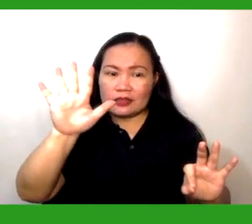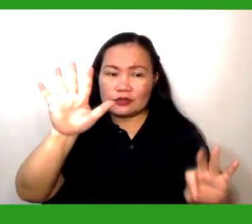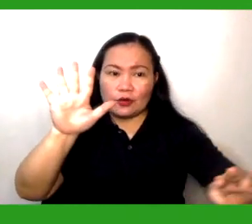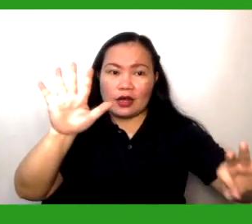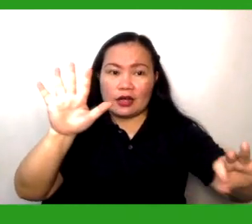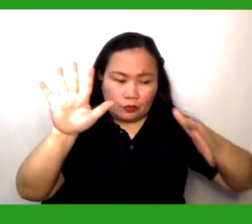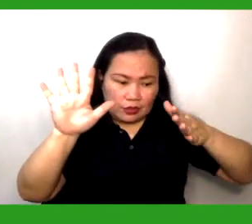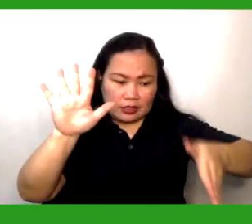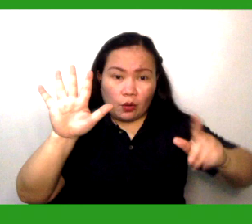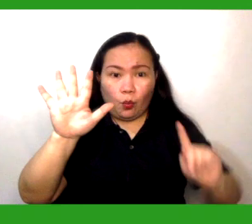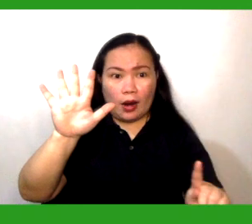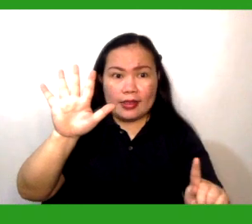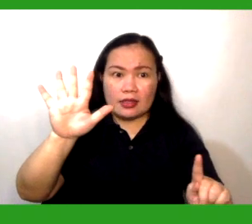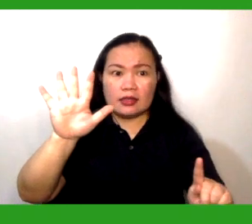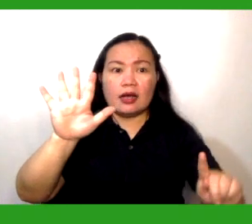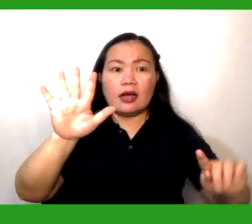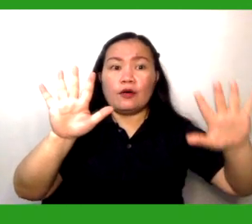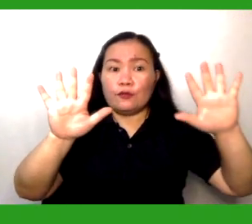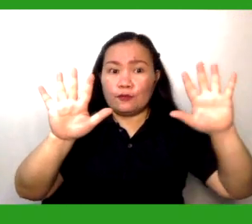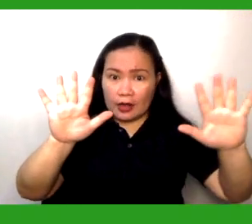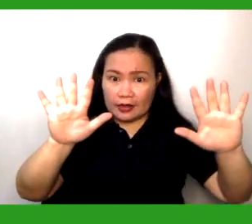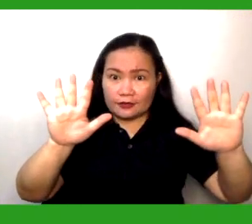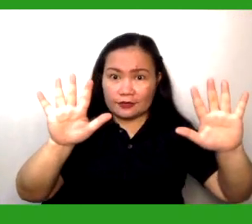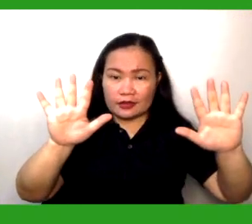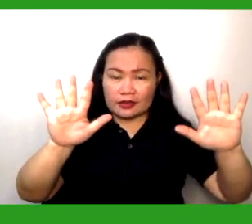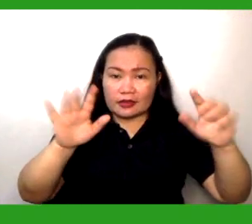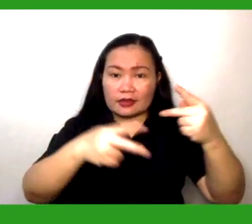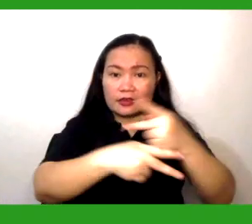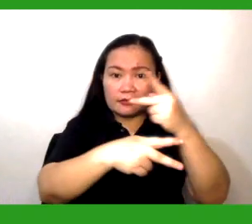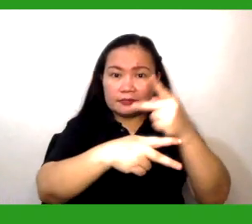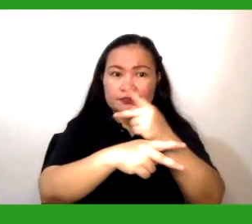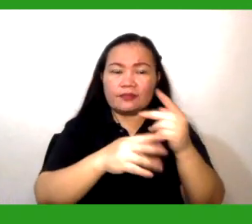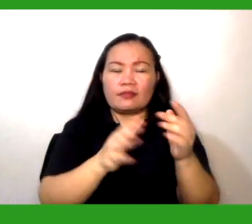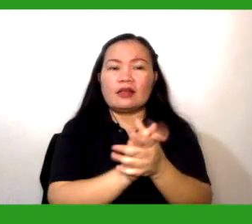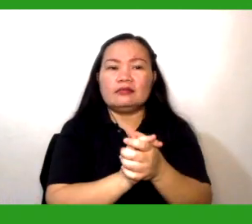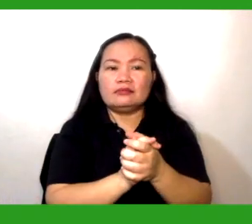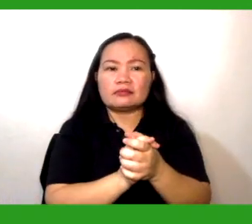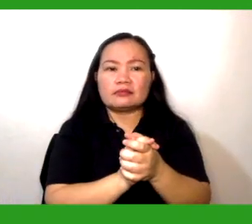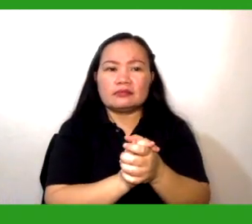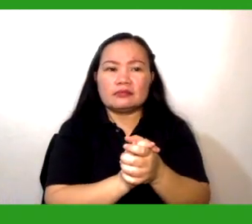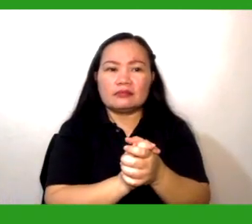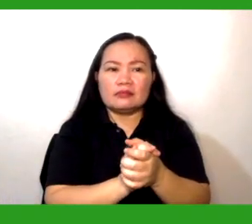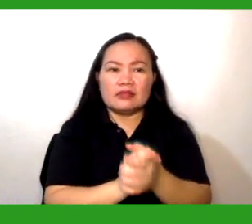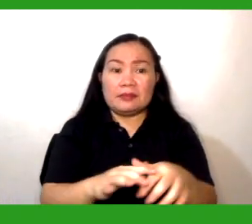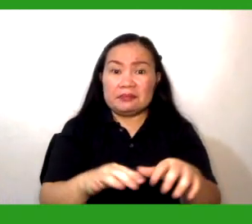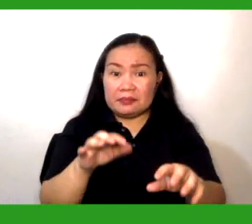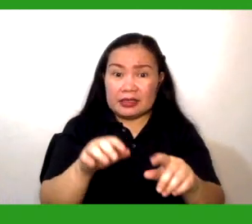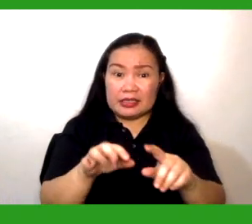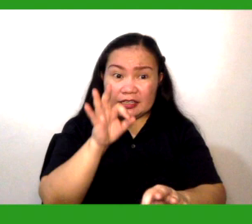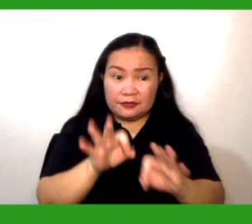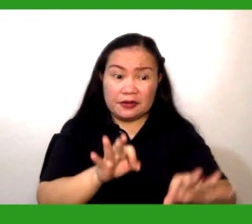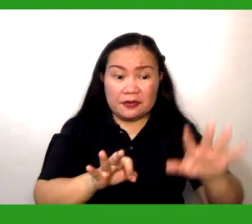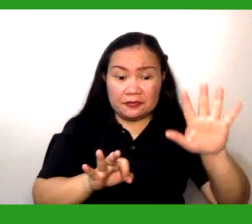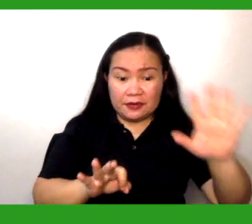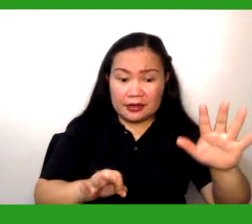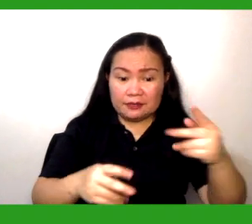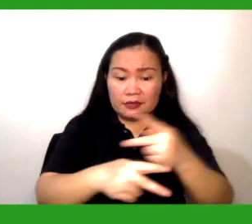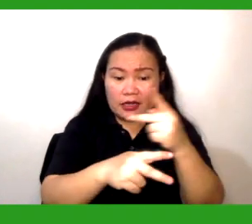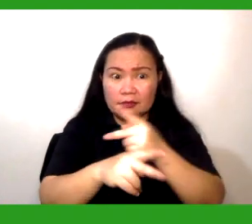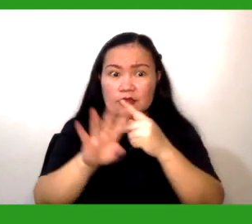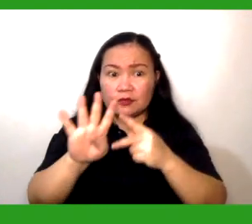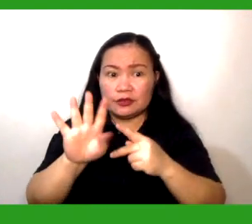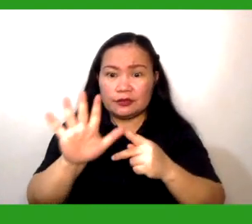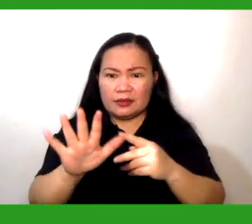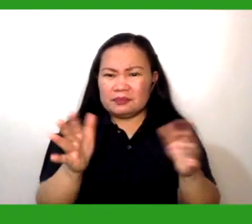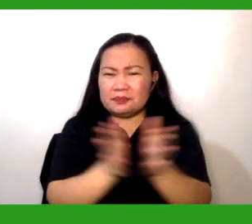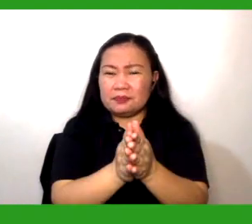Para pag nag-multiply ka dito, maliit na lang yung value. Hindi kagaya kapag 5 times 45 ang laki, and then di-divide mo